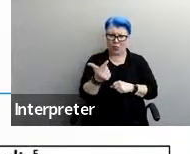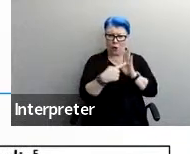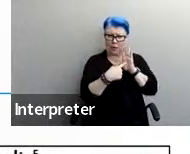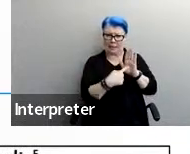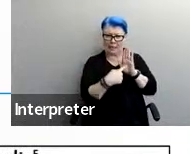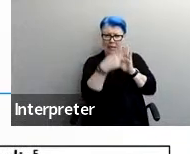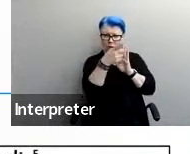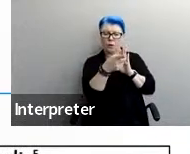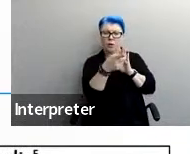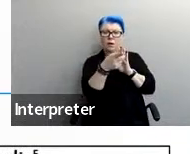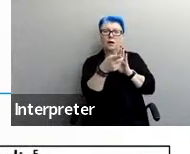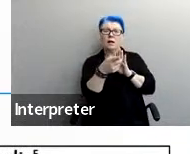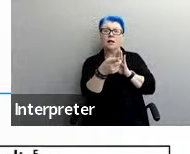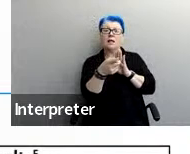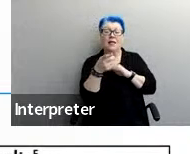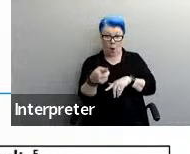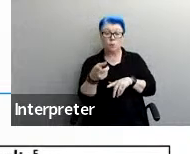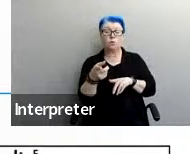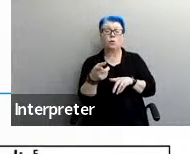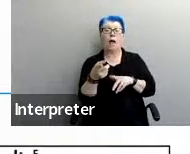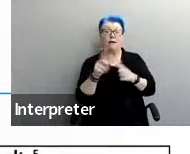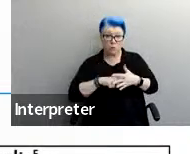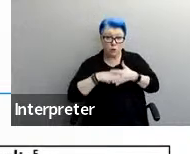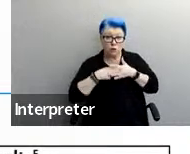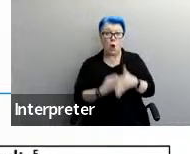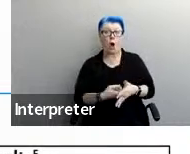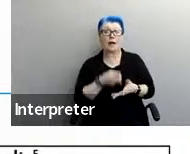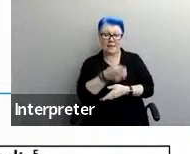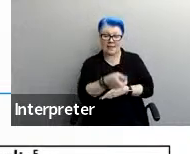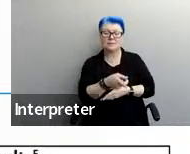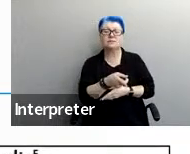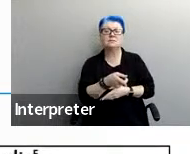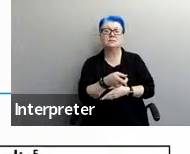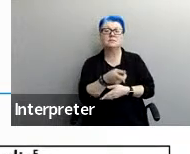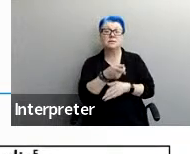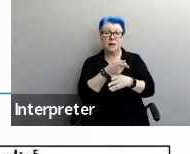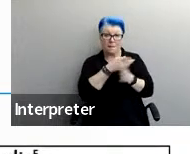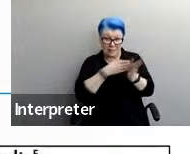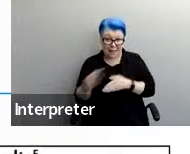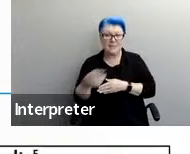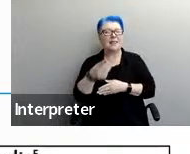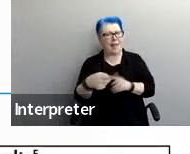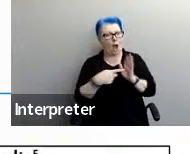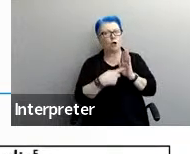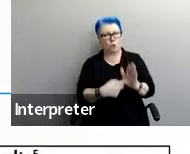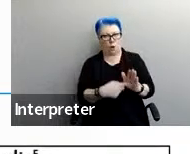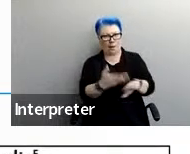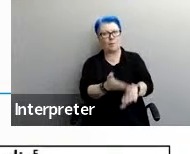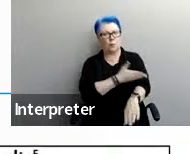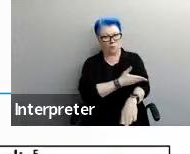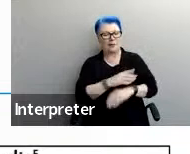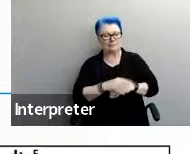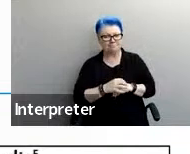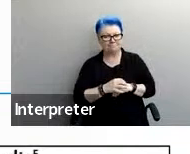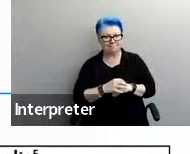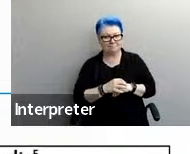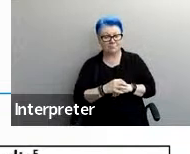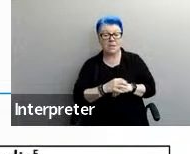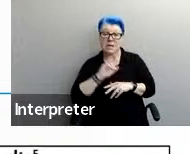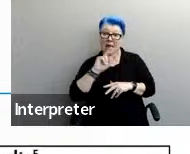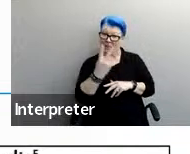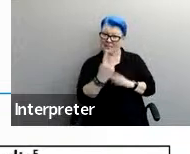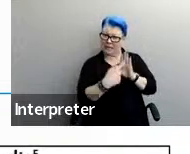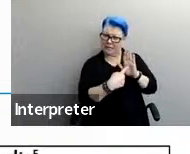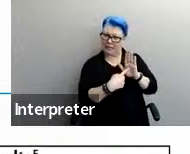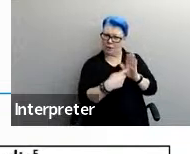indicator that they are all showing improvements in their MTSS implementation. Now, the second indicator might